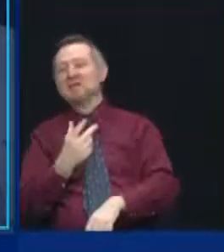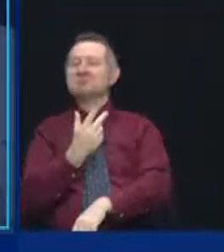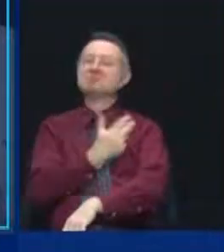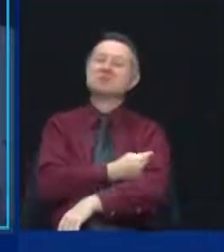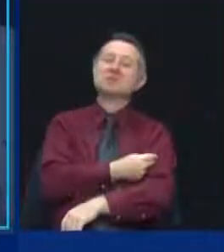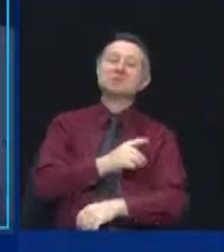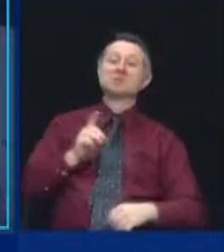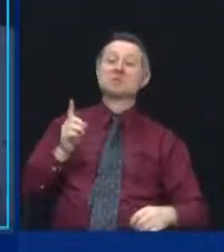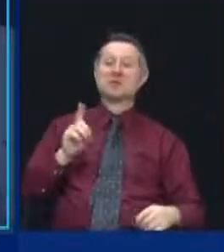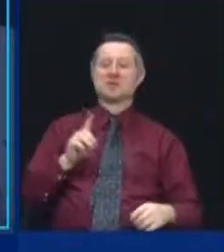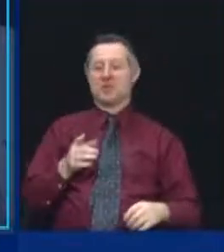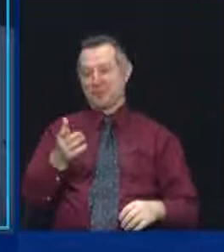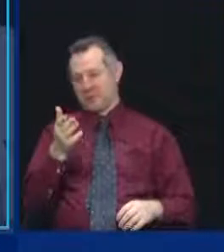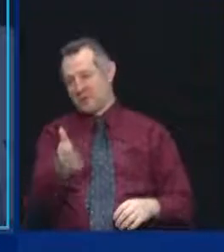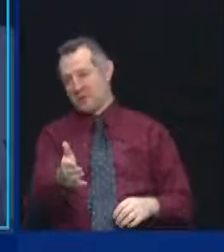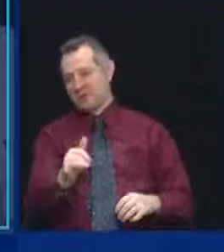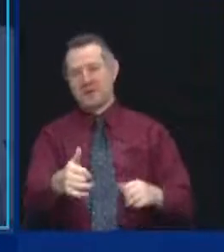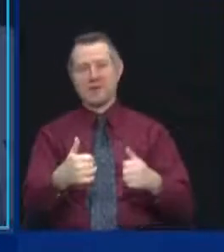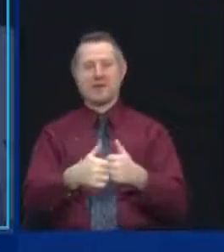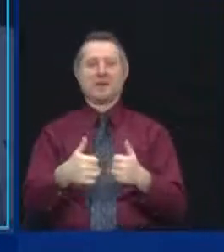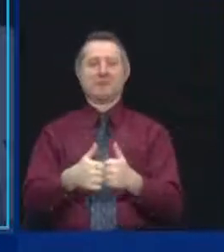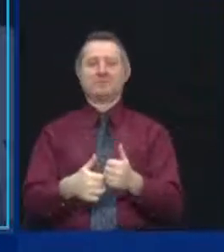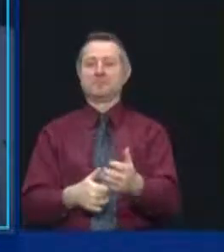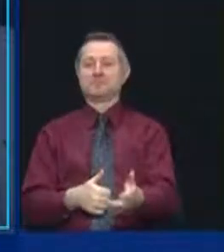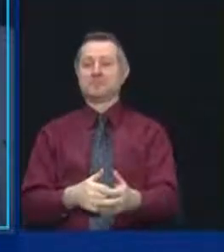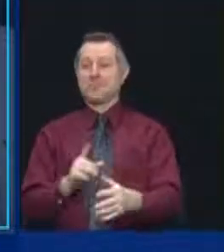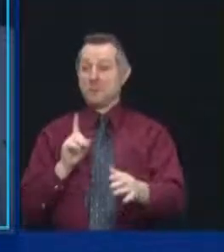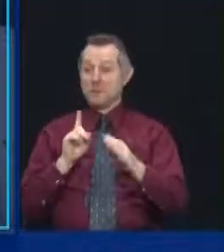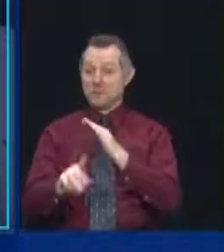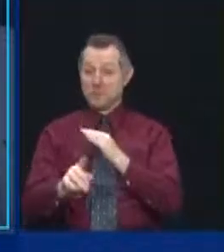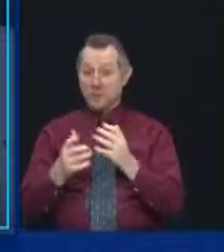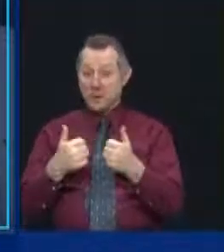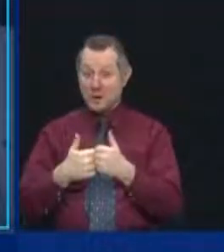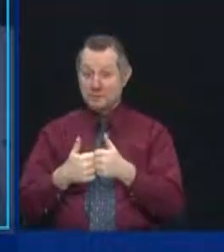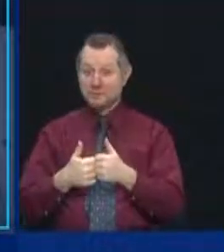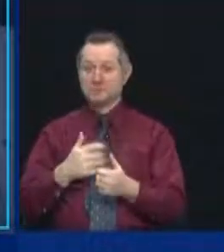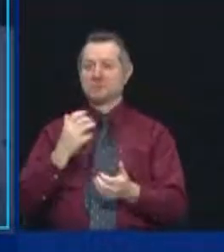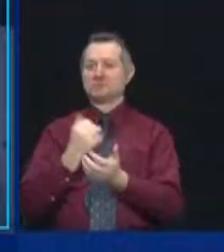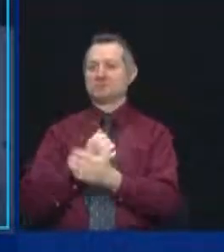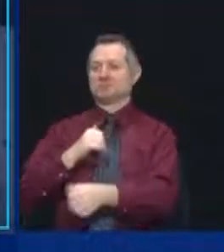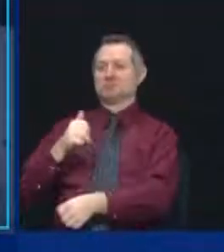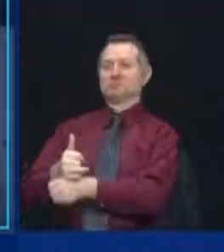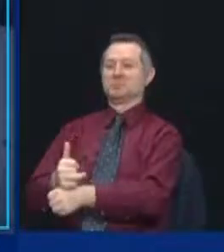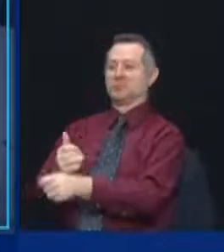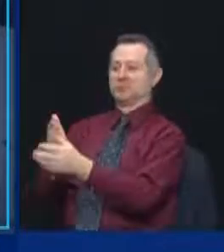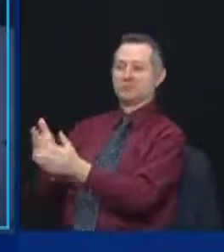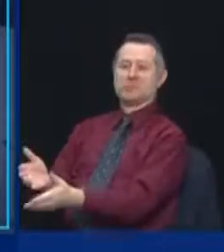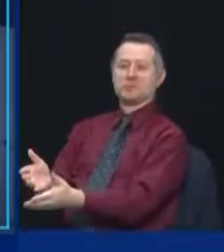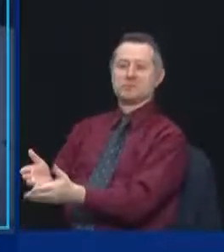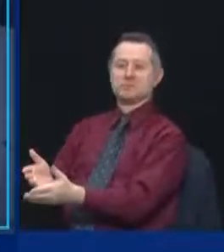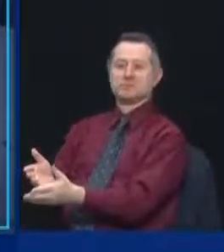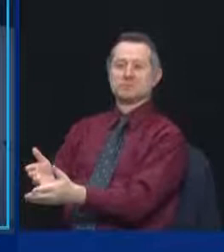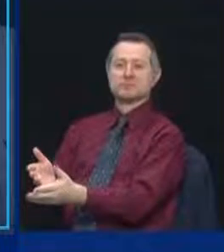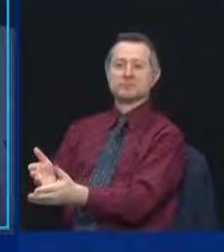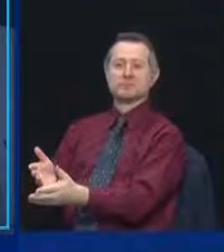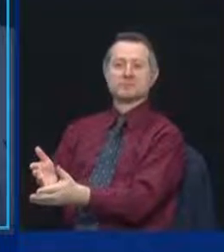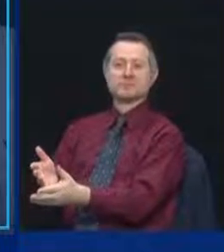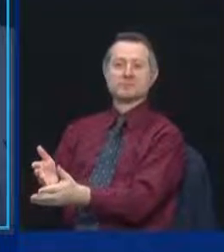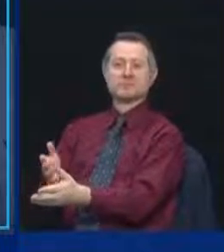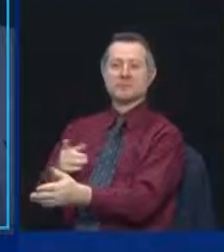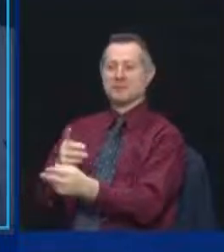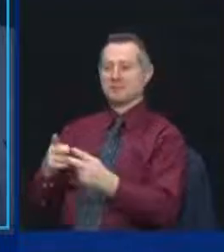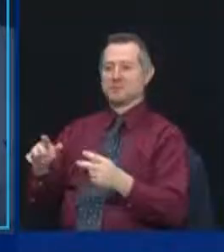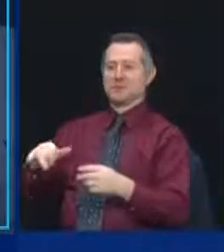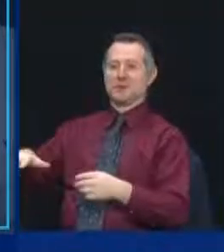game. You're going to the game, we will set up at the game a